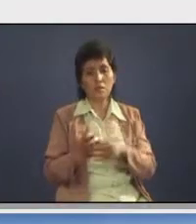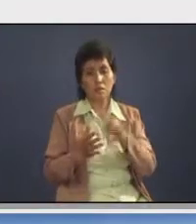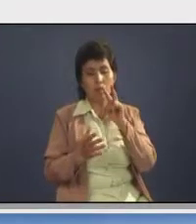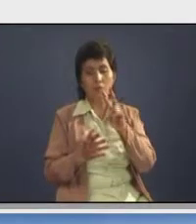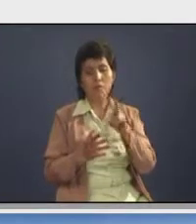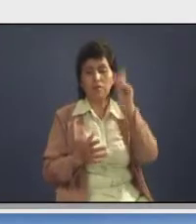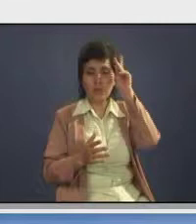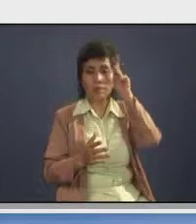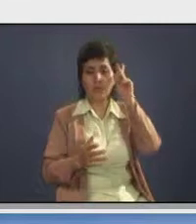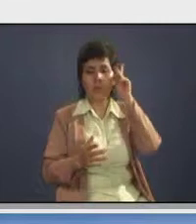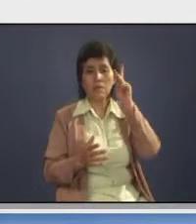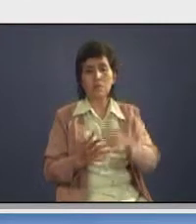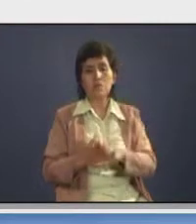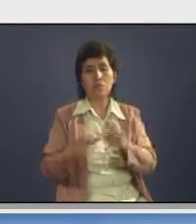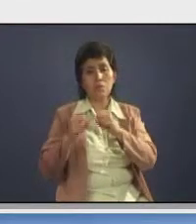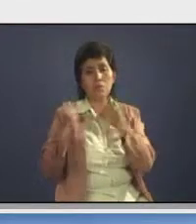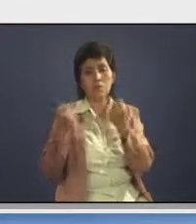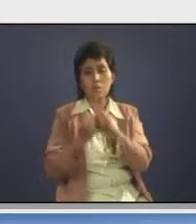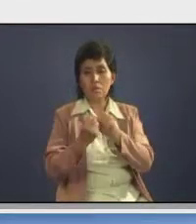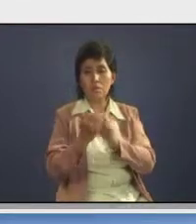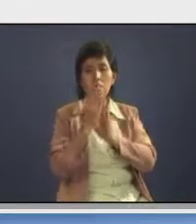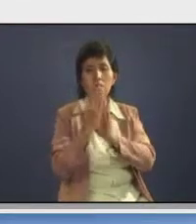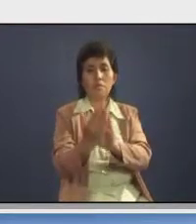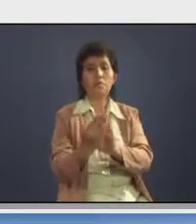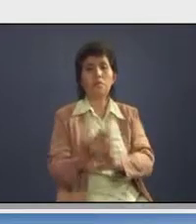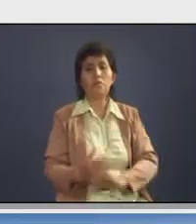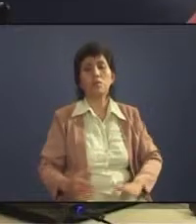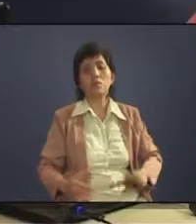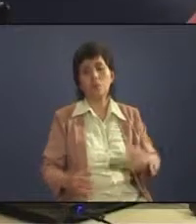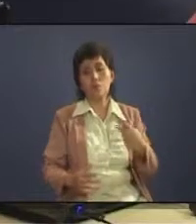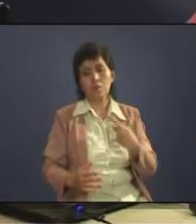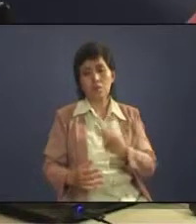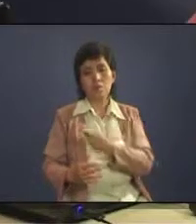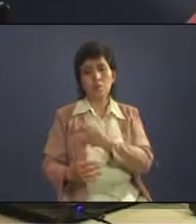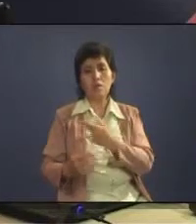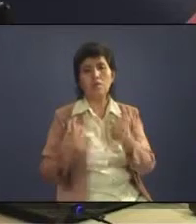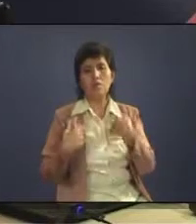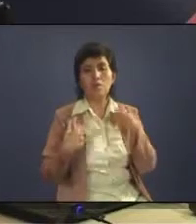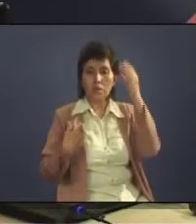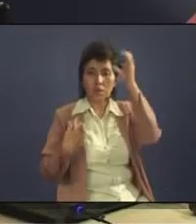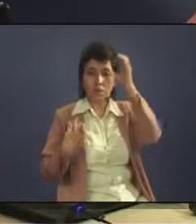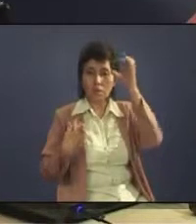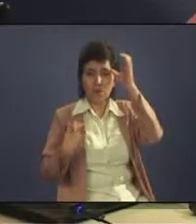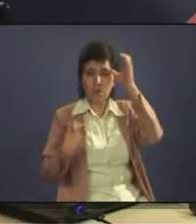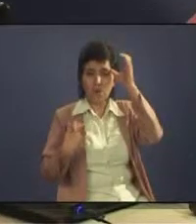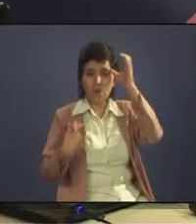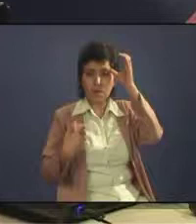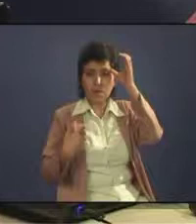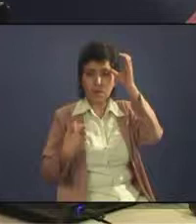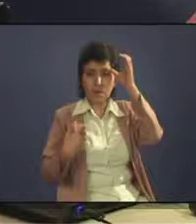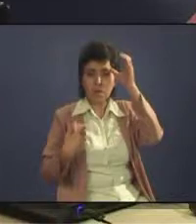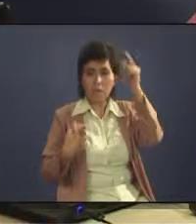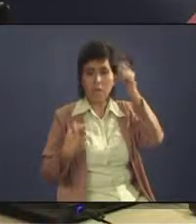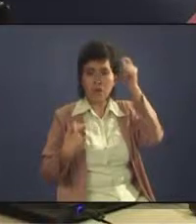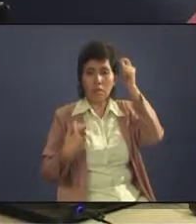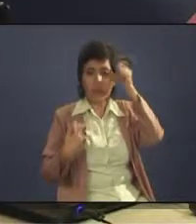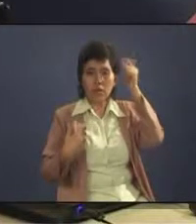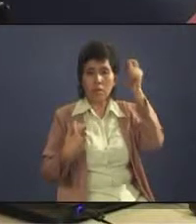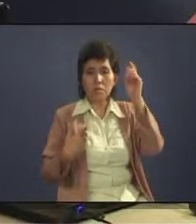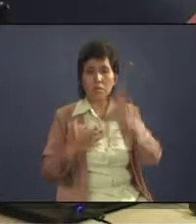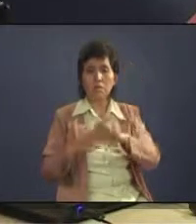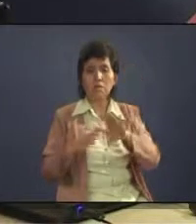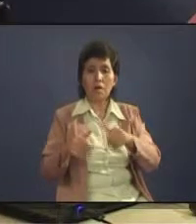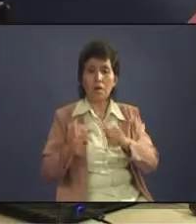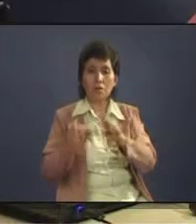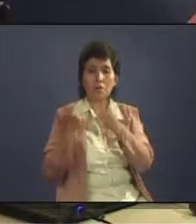the psychological or social approaches. It has to do on your cognitive side, your thinking, or how one